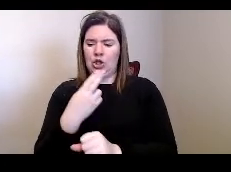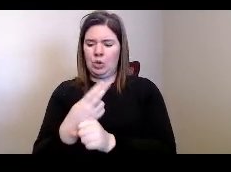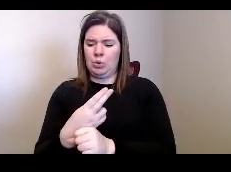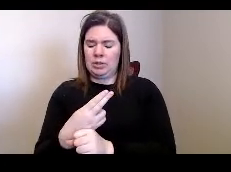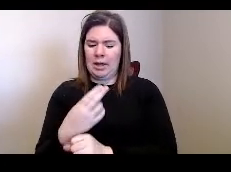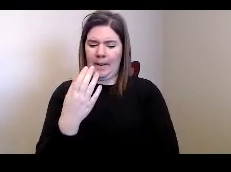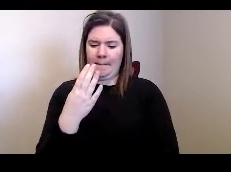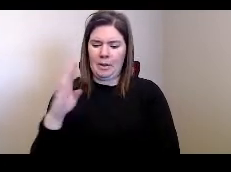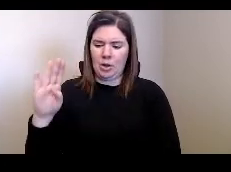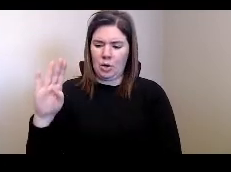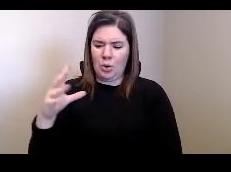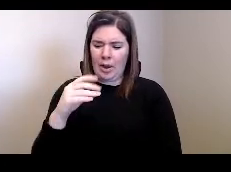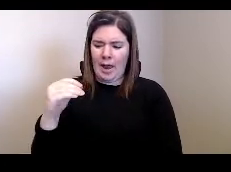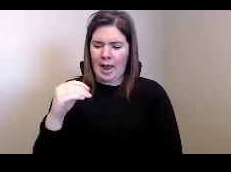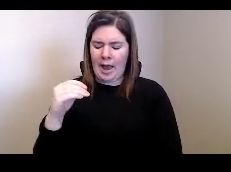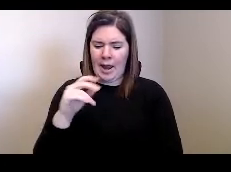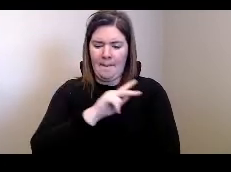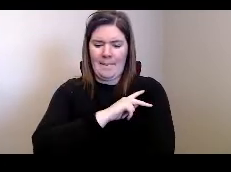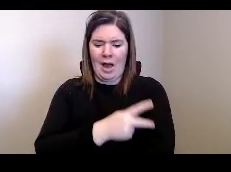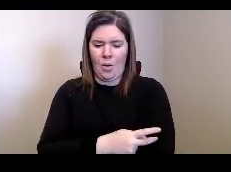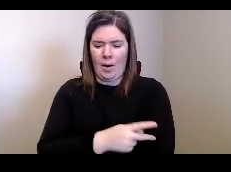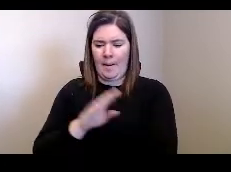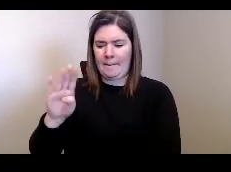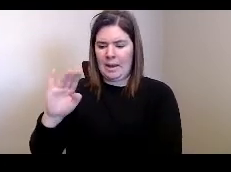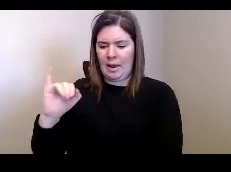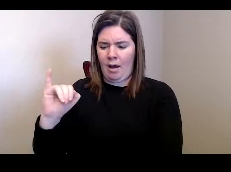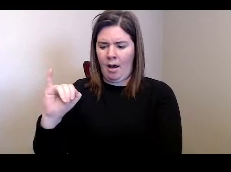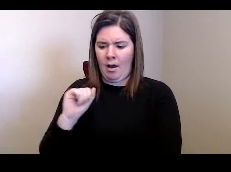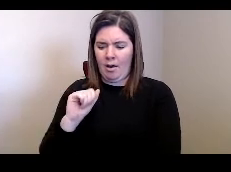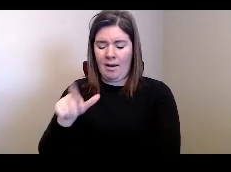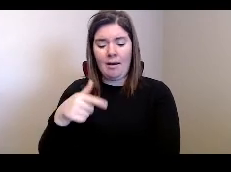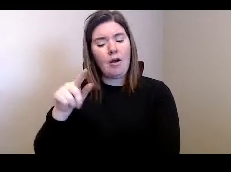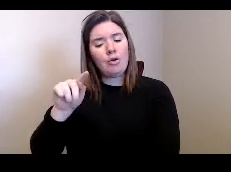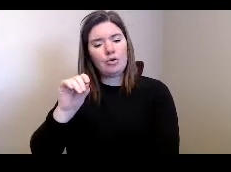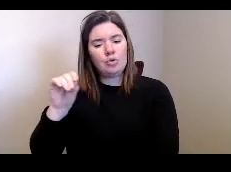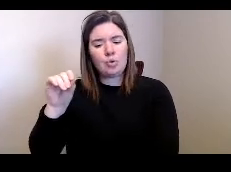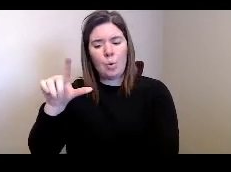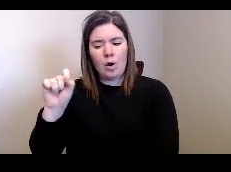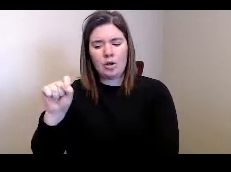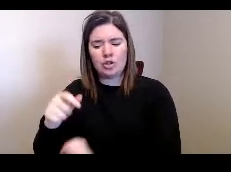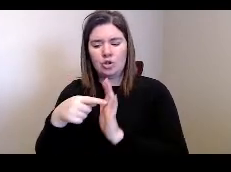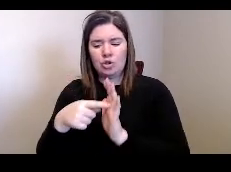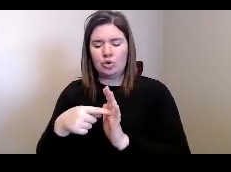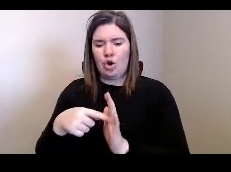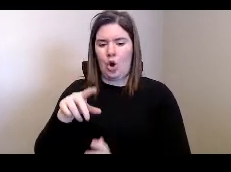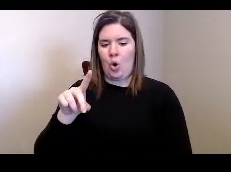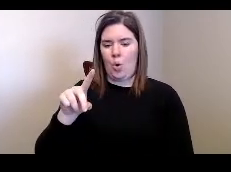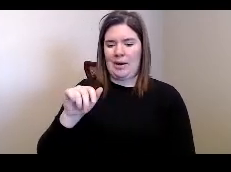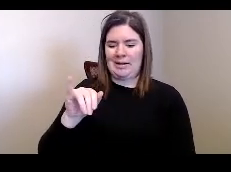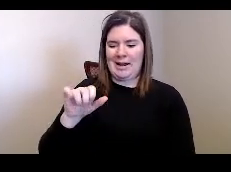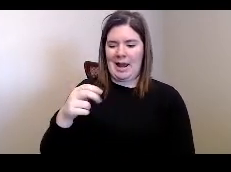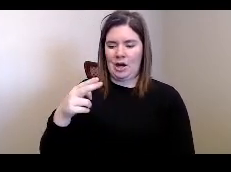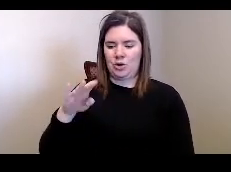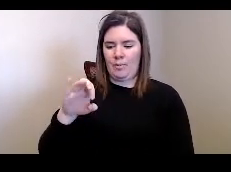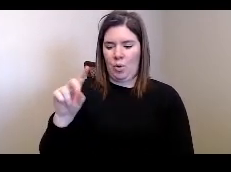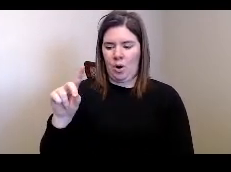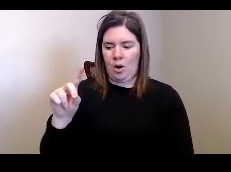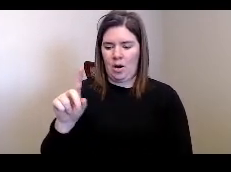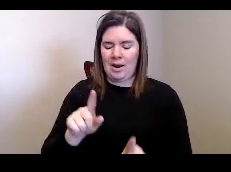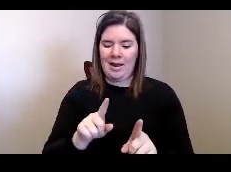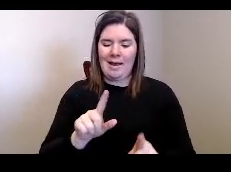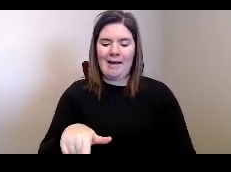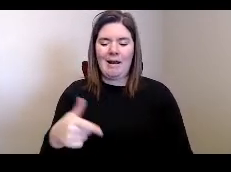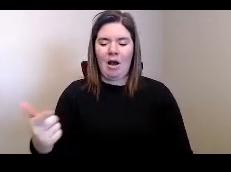Power BI and other tools to show dashboard and other data